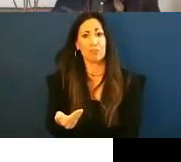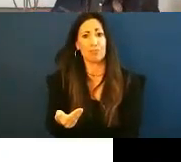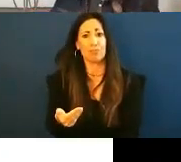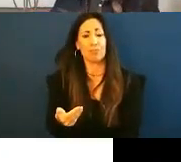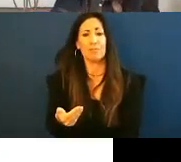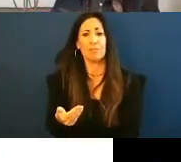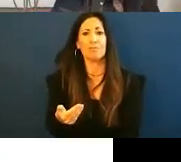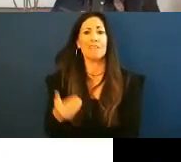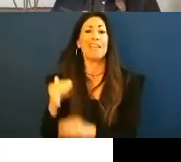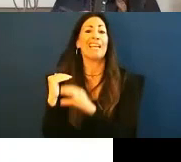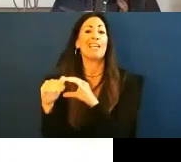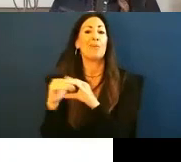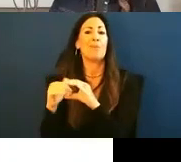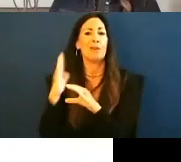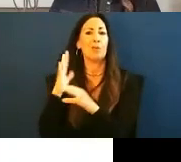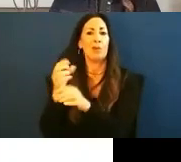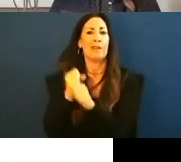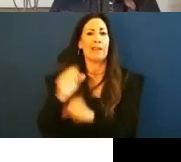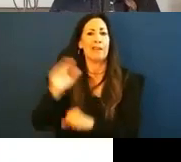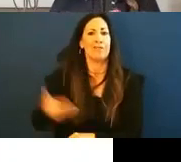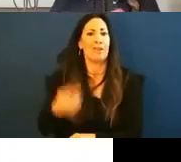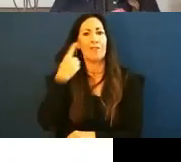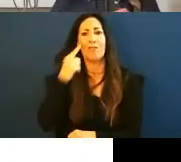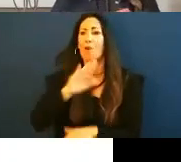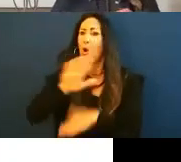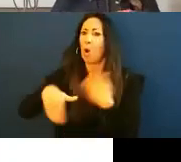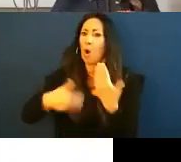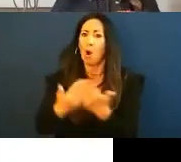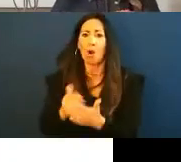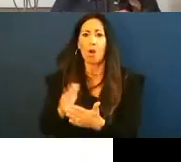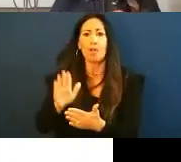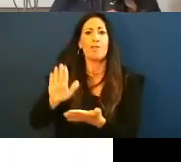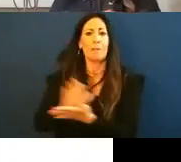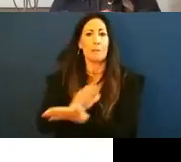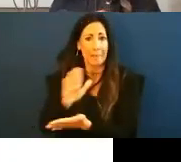their email for all of the papers that you have